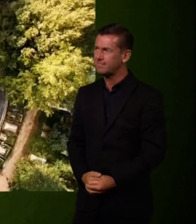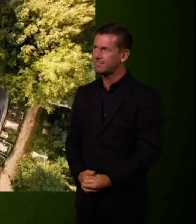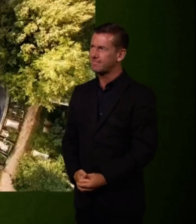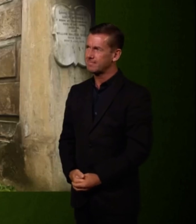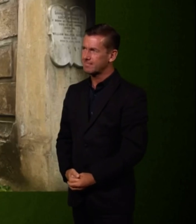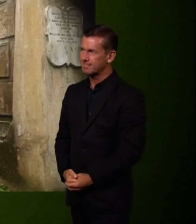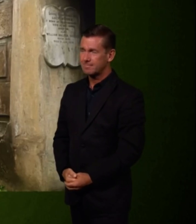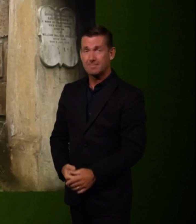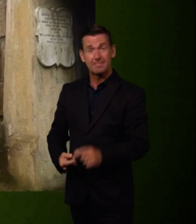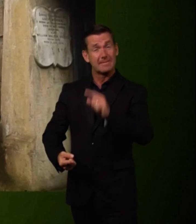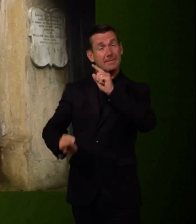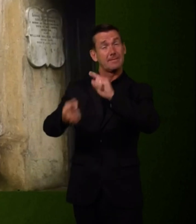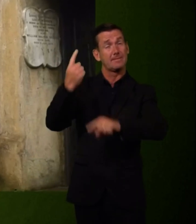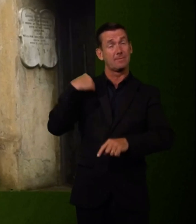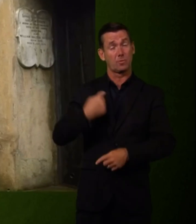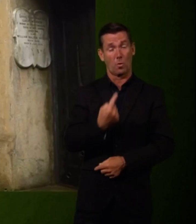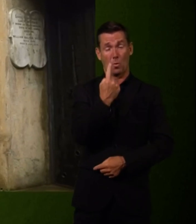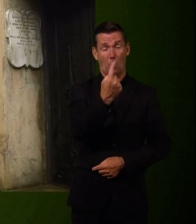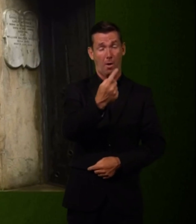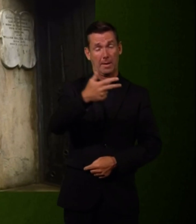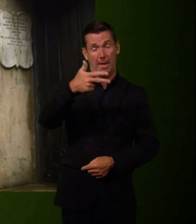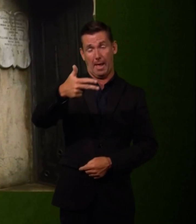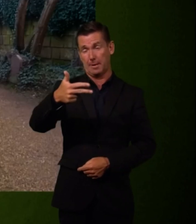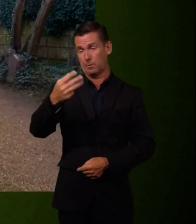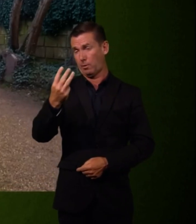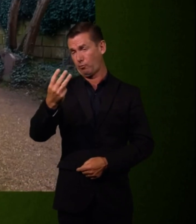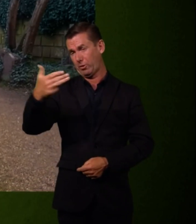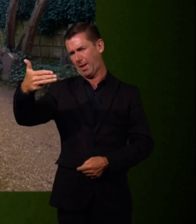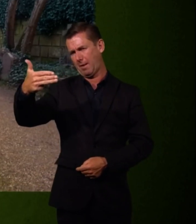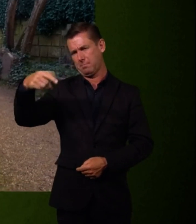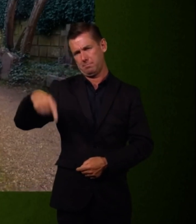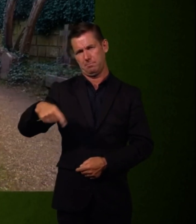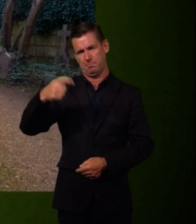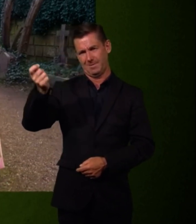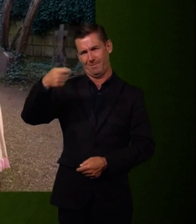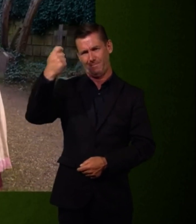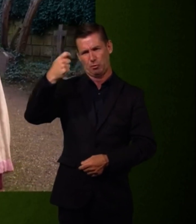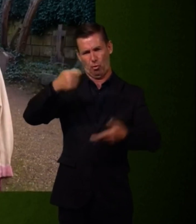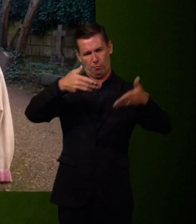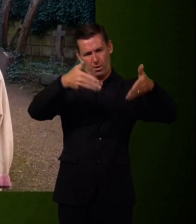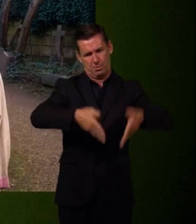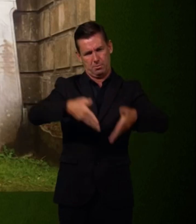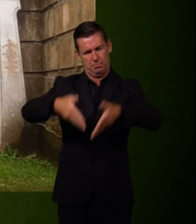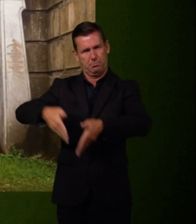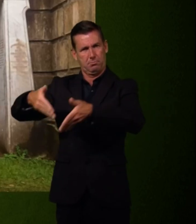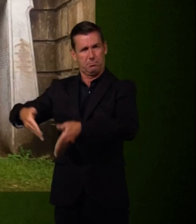Since 1839, this cemetery has been a Victorian monument to the dead.